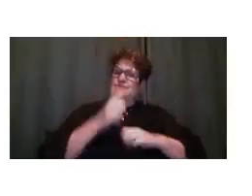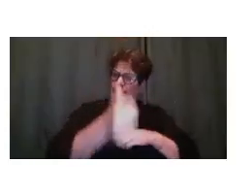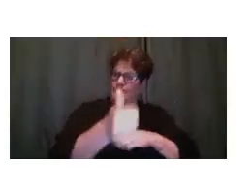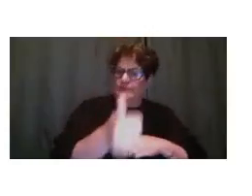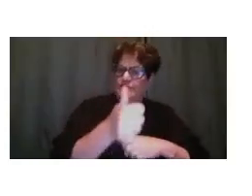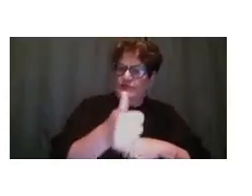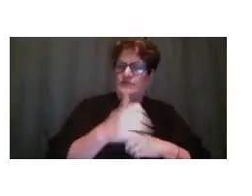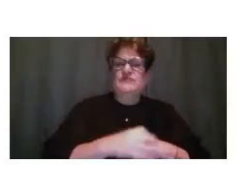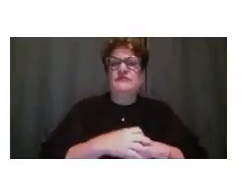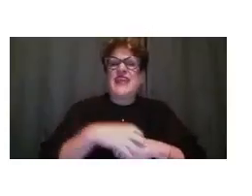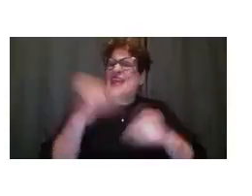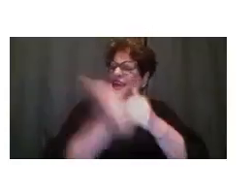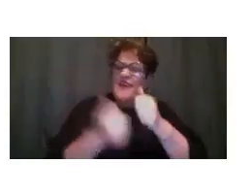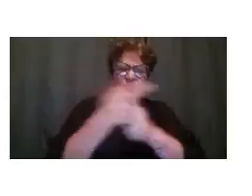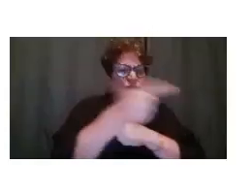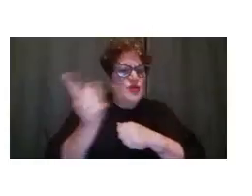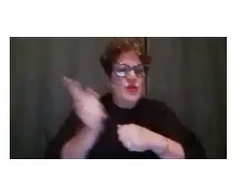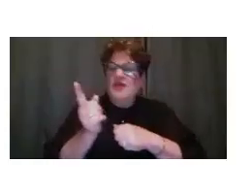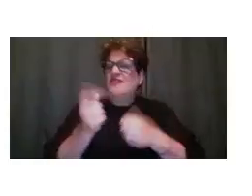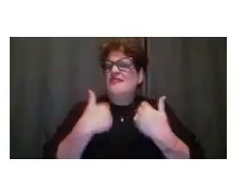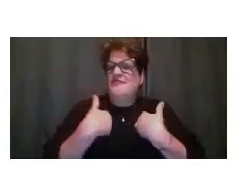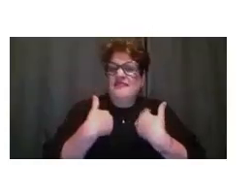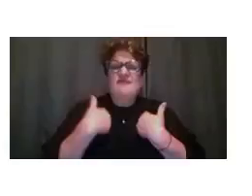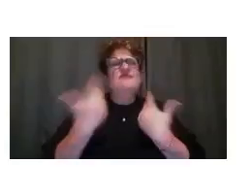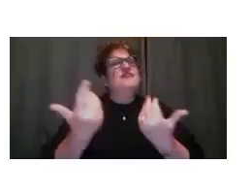We all have biases,